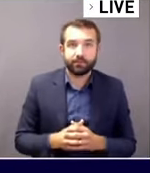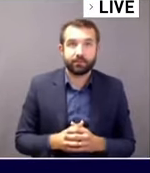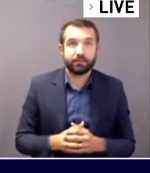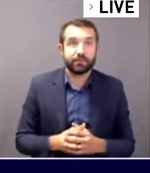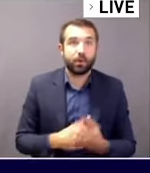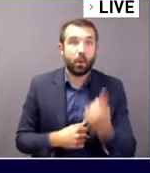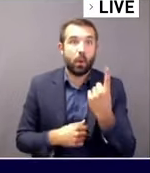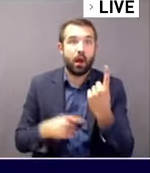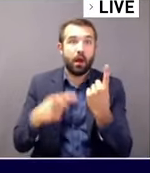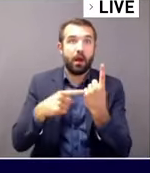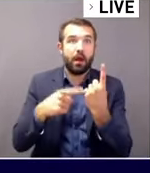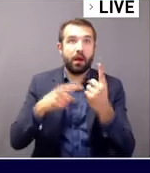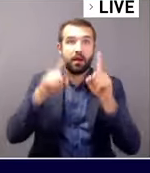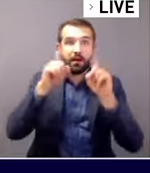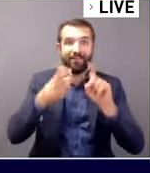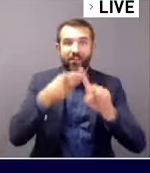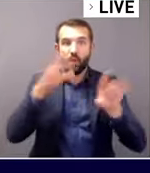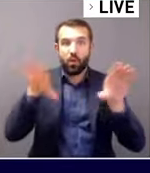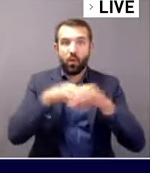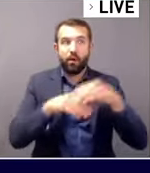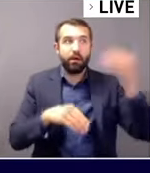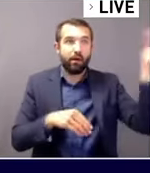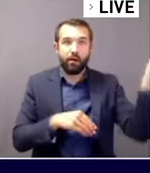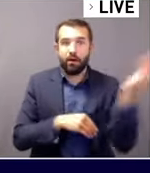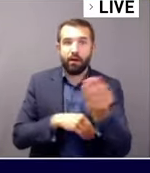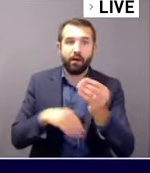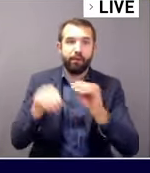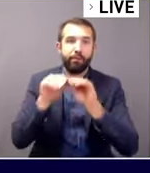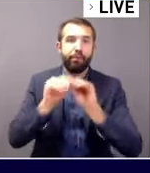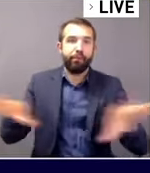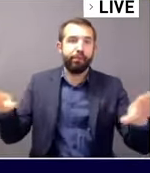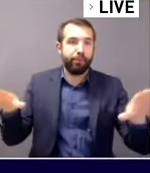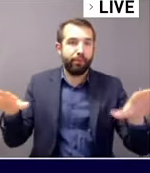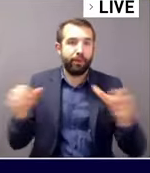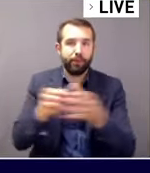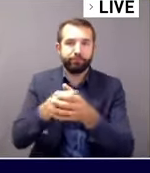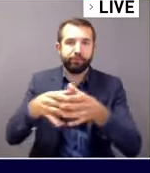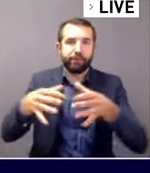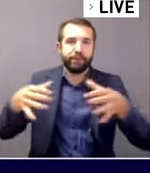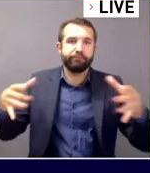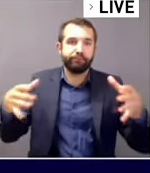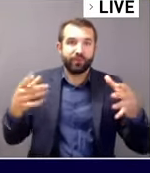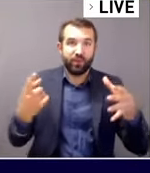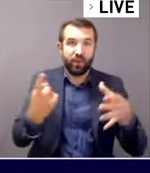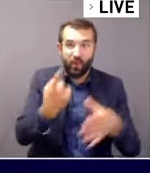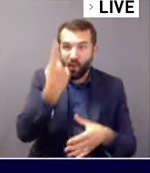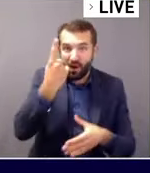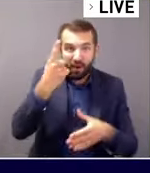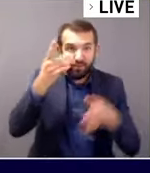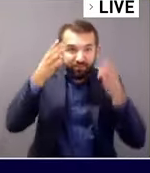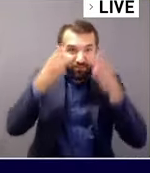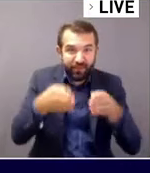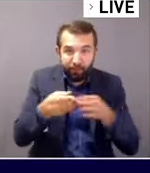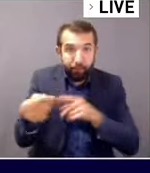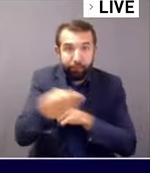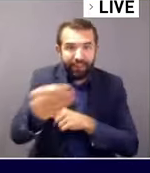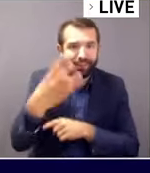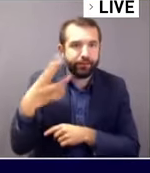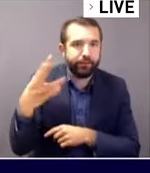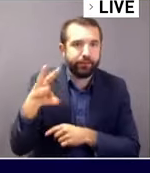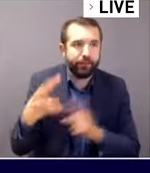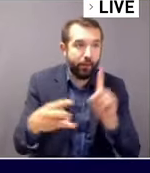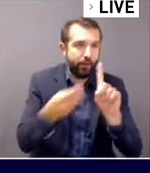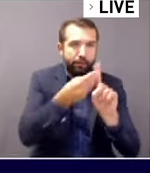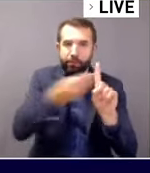including that one individual from the wedding, that now results in a total of 16 cases at Maple Crest. In